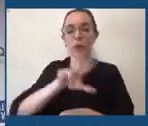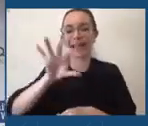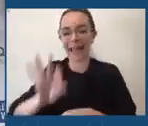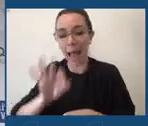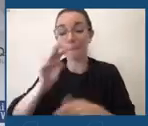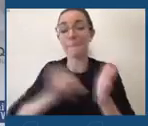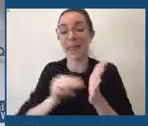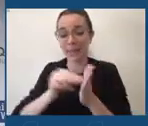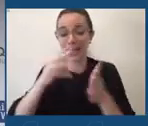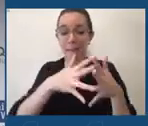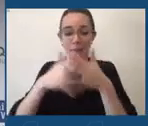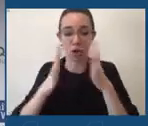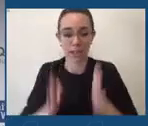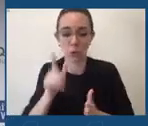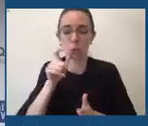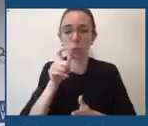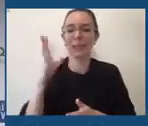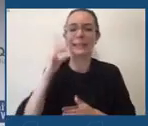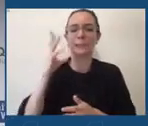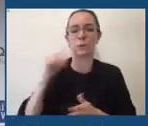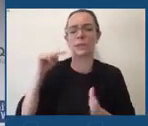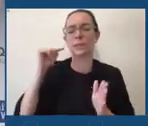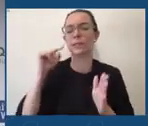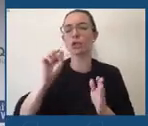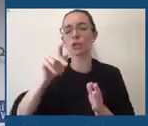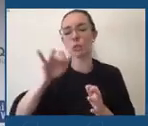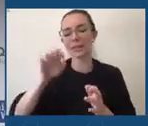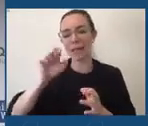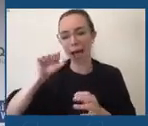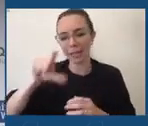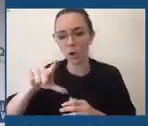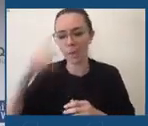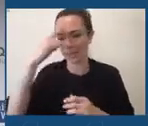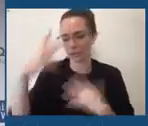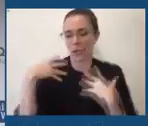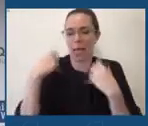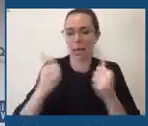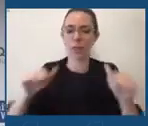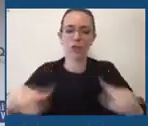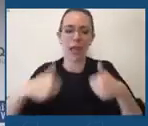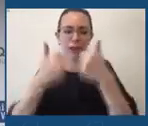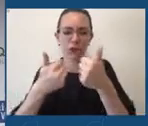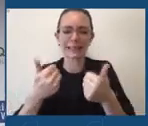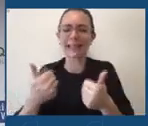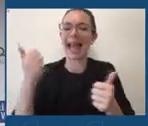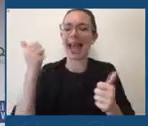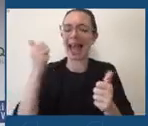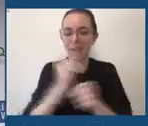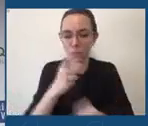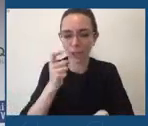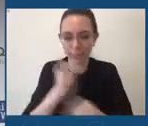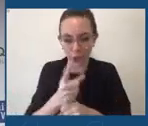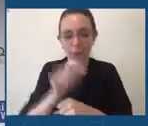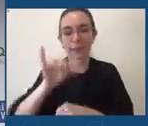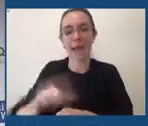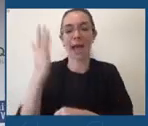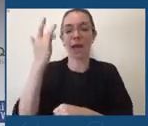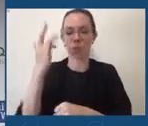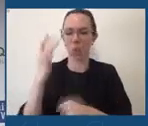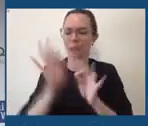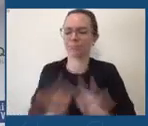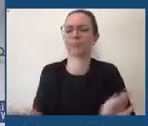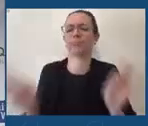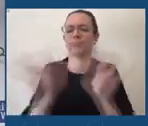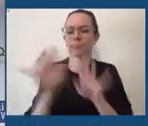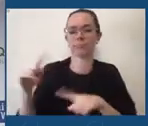who experience suicidal, mental health, and substance use challenges each year. That's why the work by CHL has been so critical.